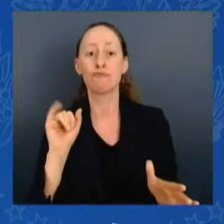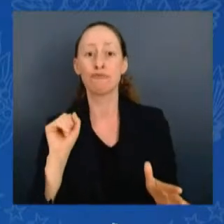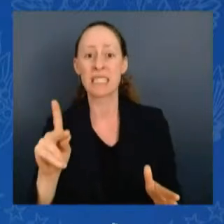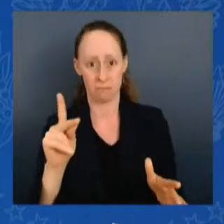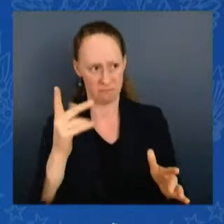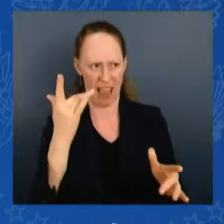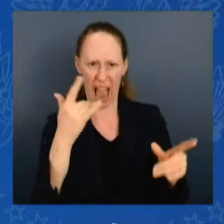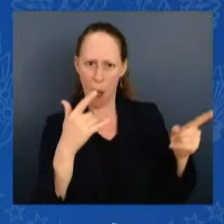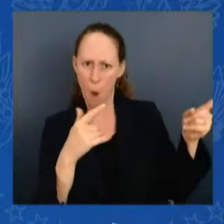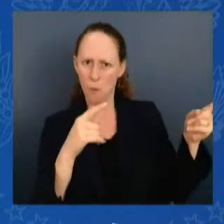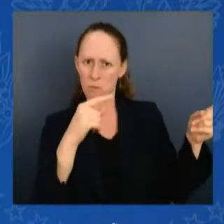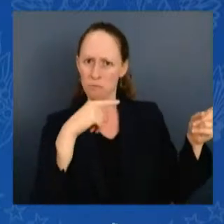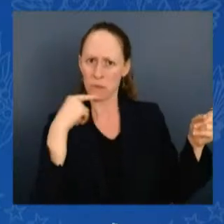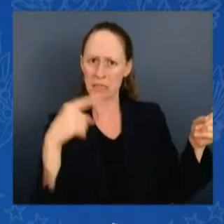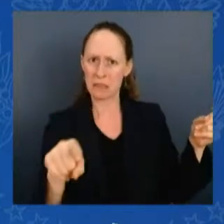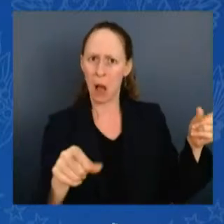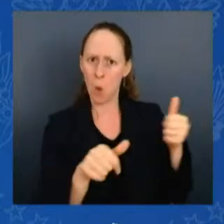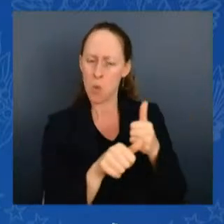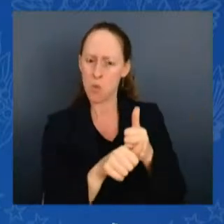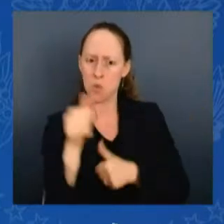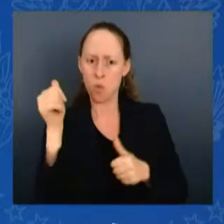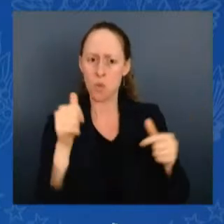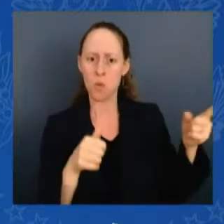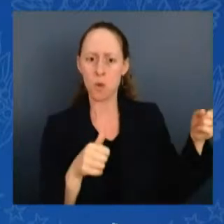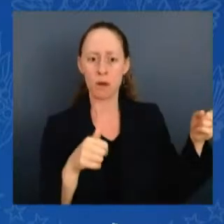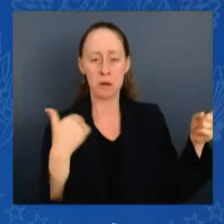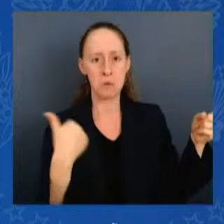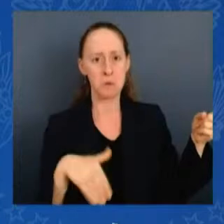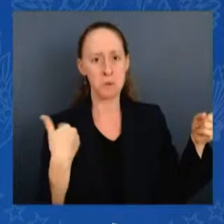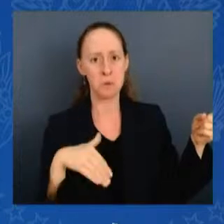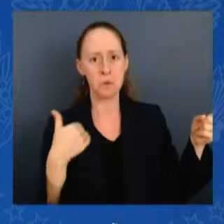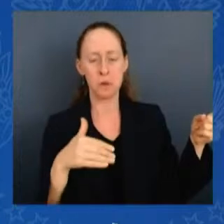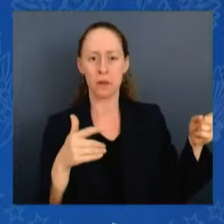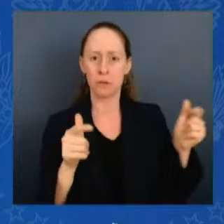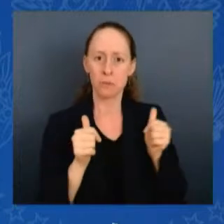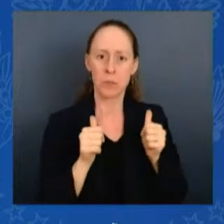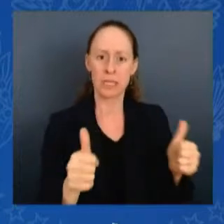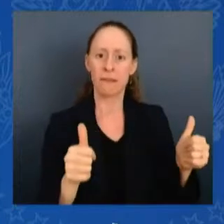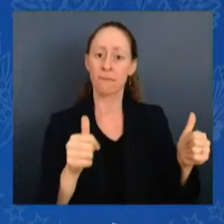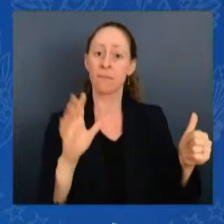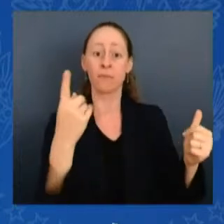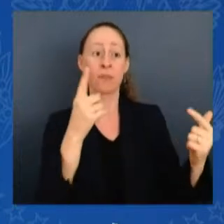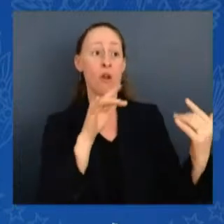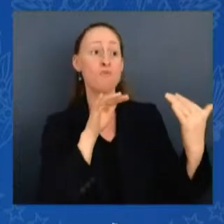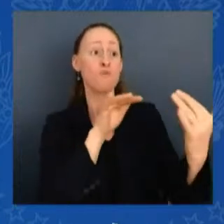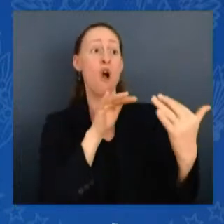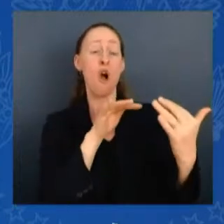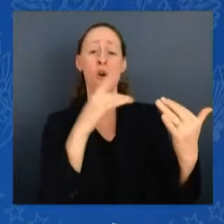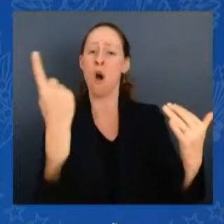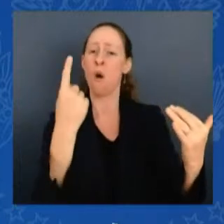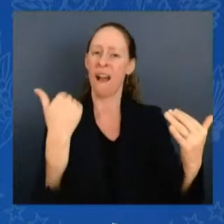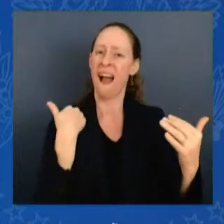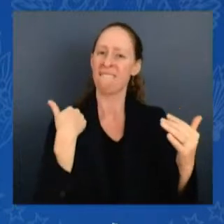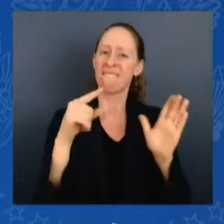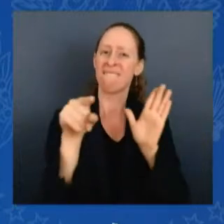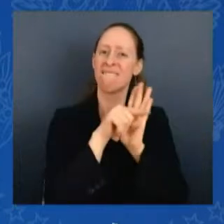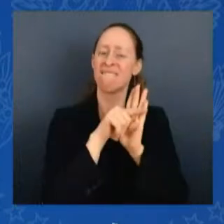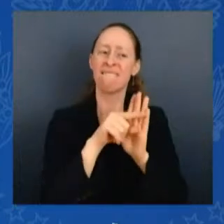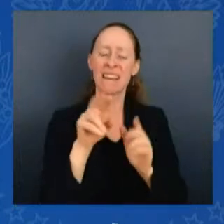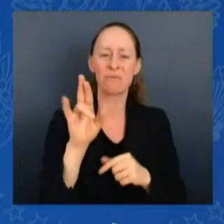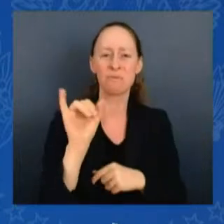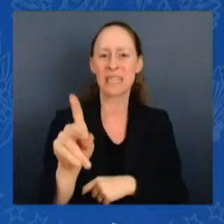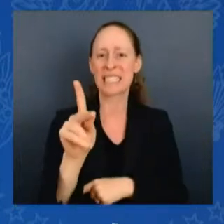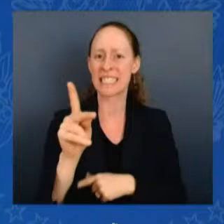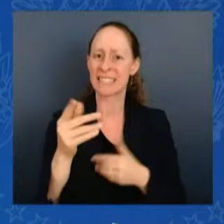risk-free options in a war. And remember, the biggest cost